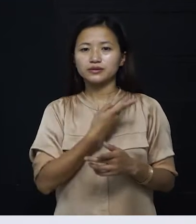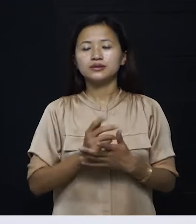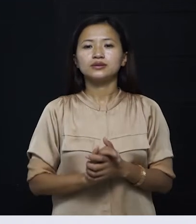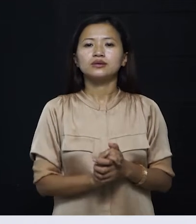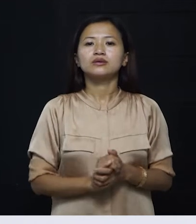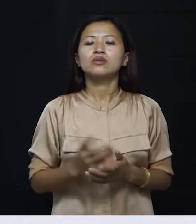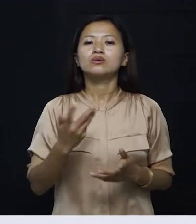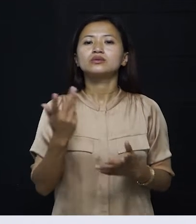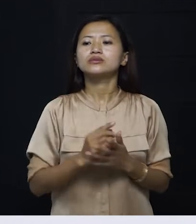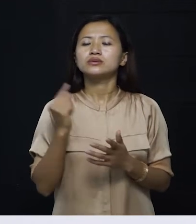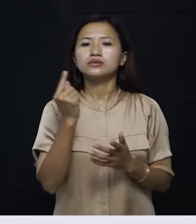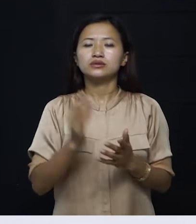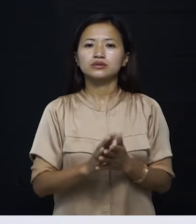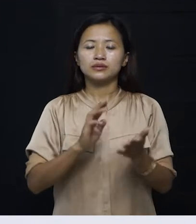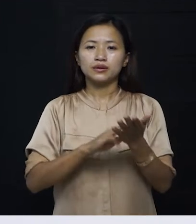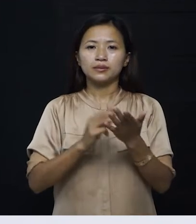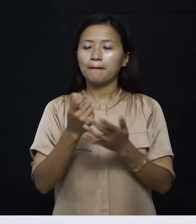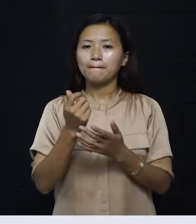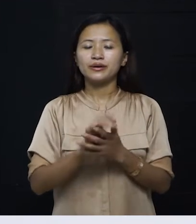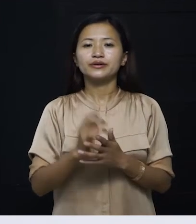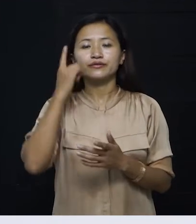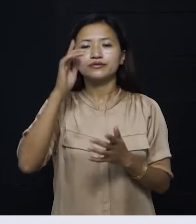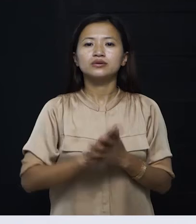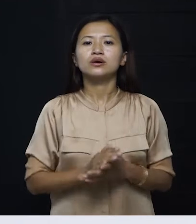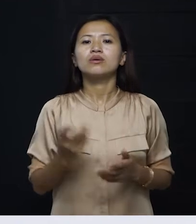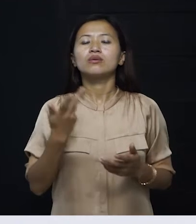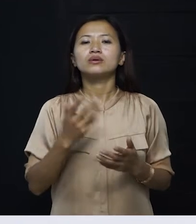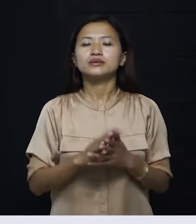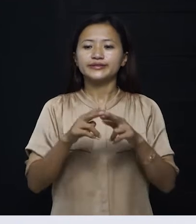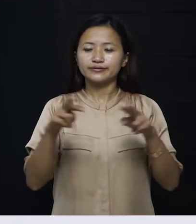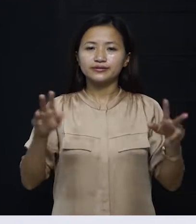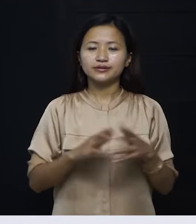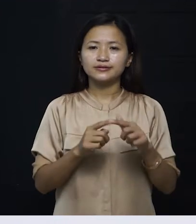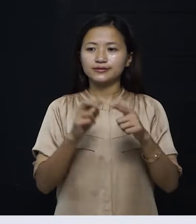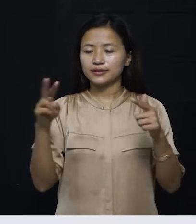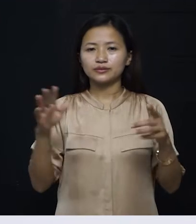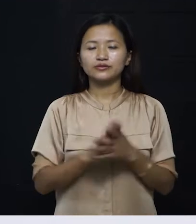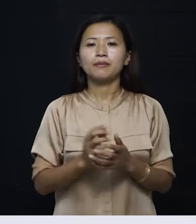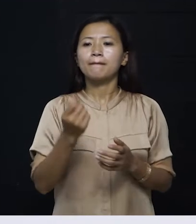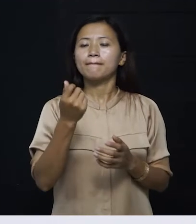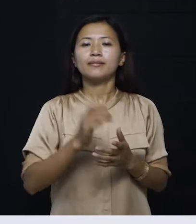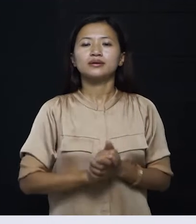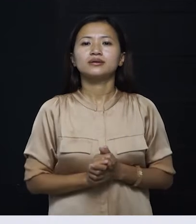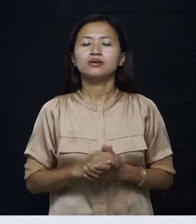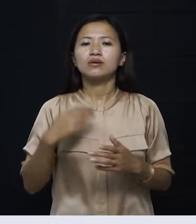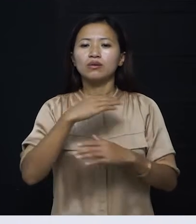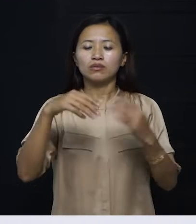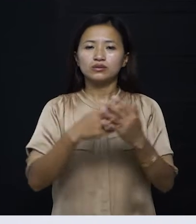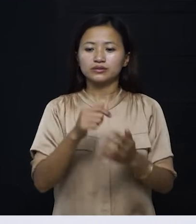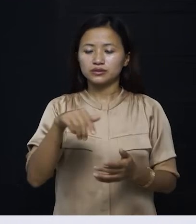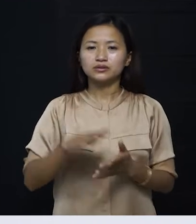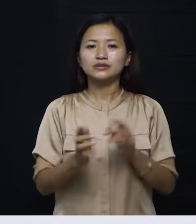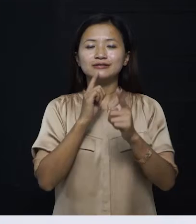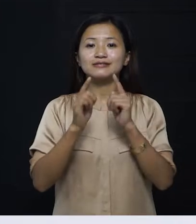okay? Or what do we use money for? Or what are the different types of money? So all these we are going to discuss